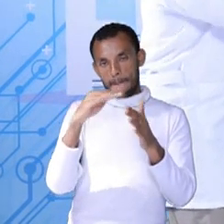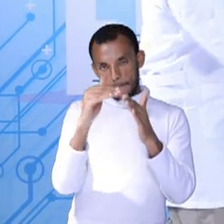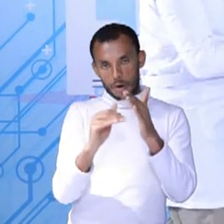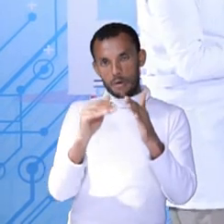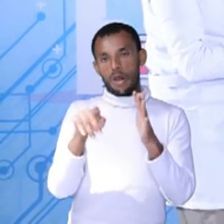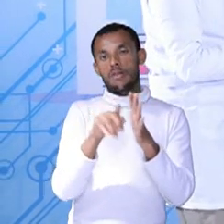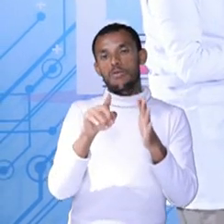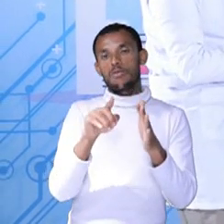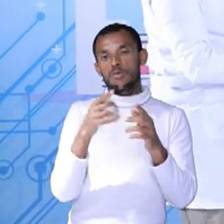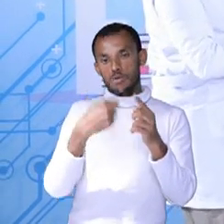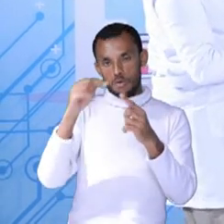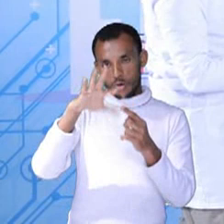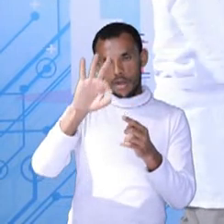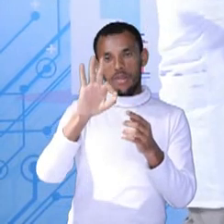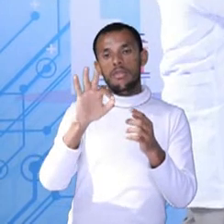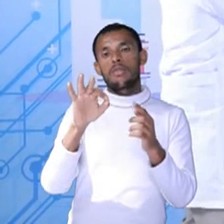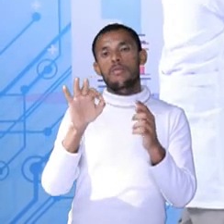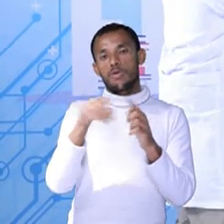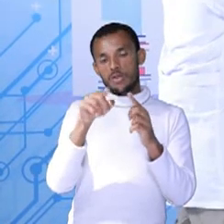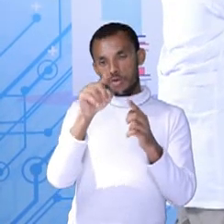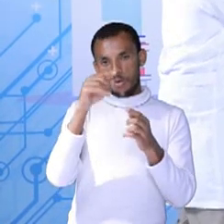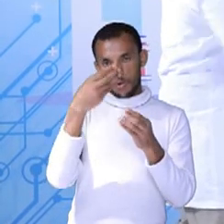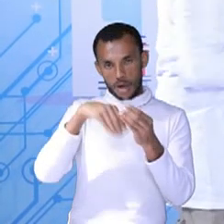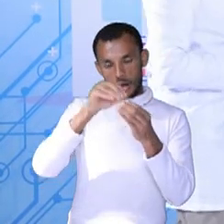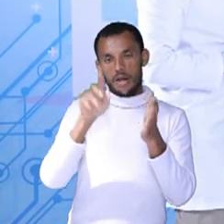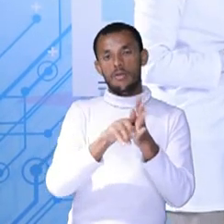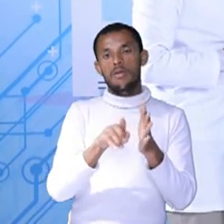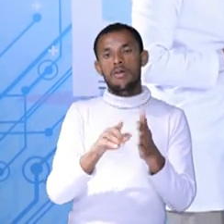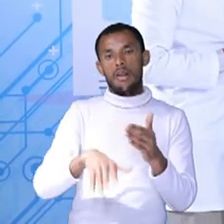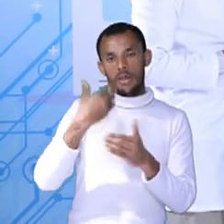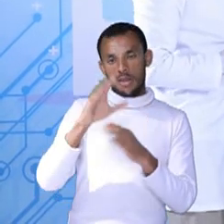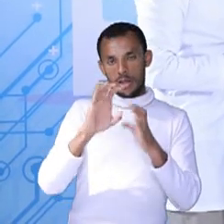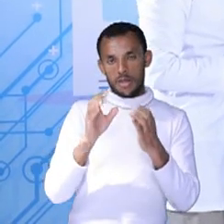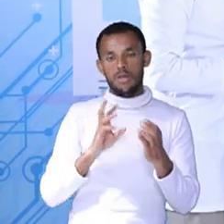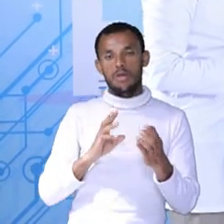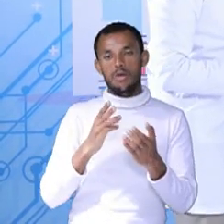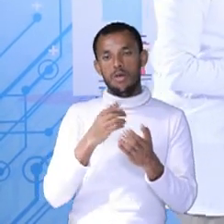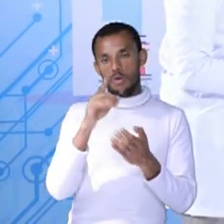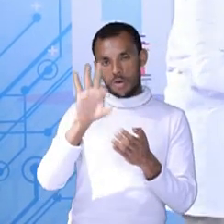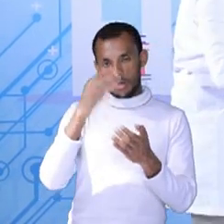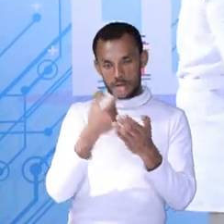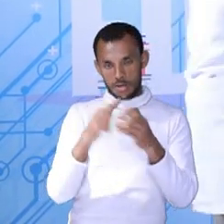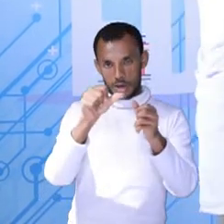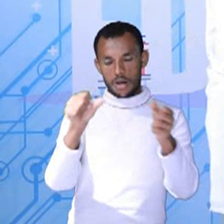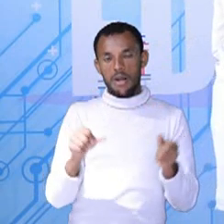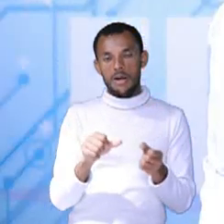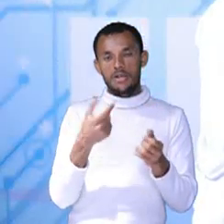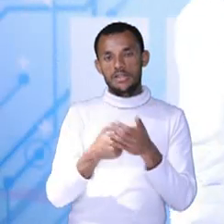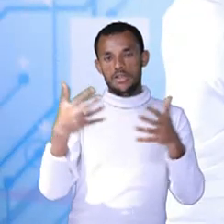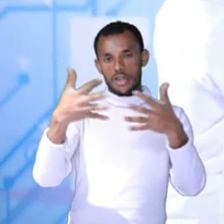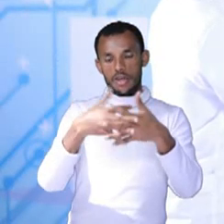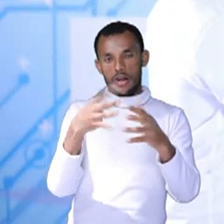positive, you have to add negative. Next, plus, you add this area. This area is the